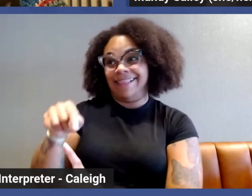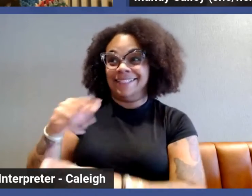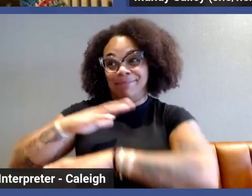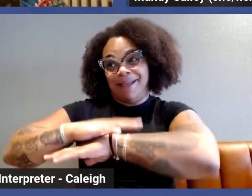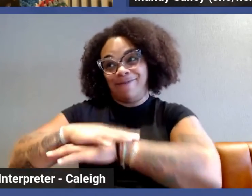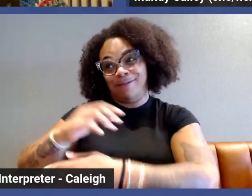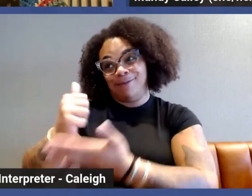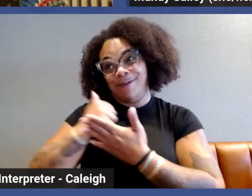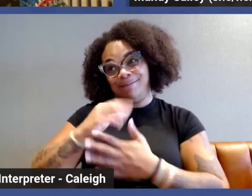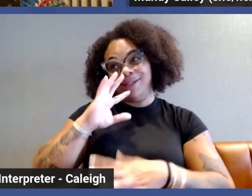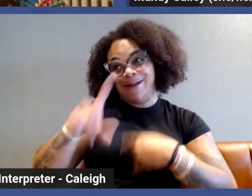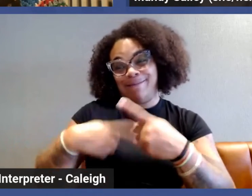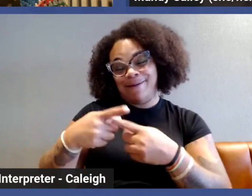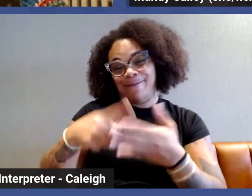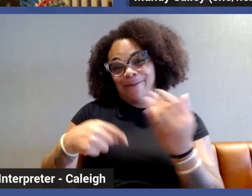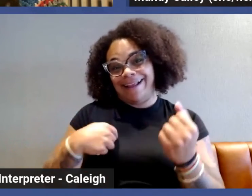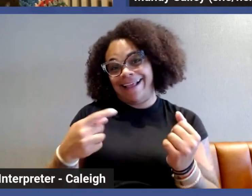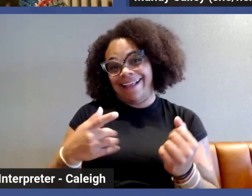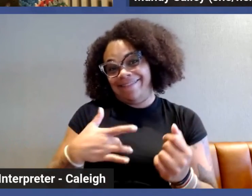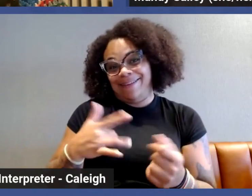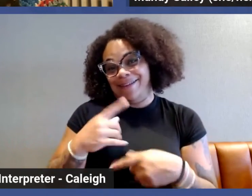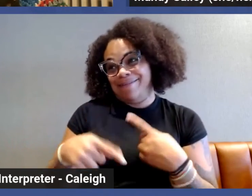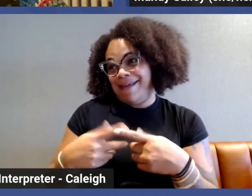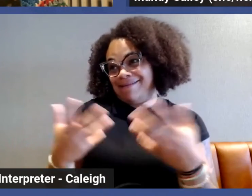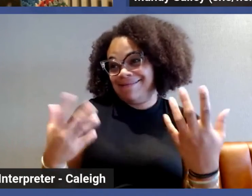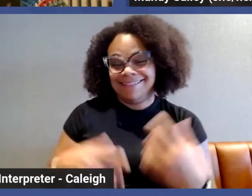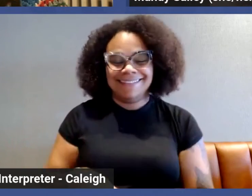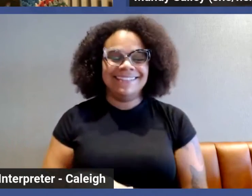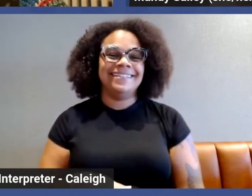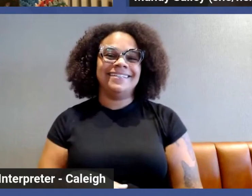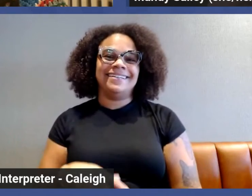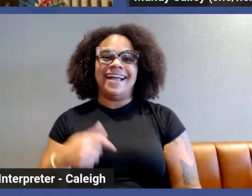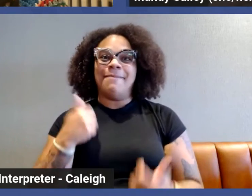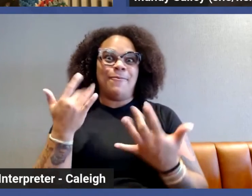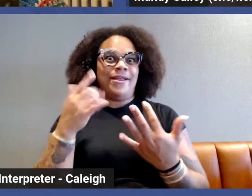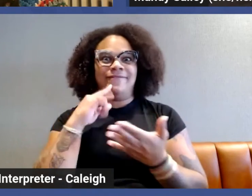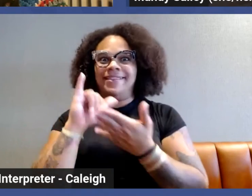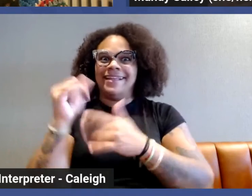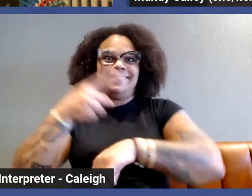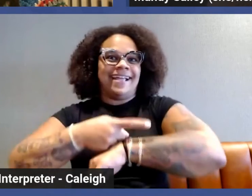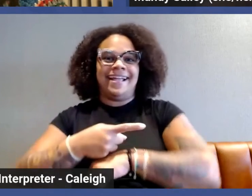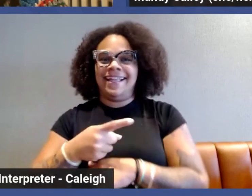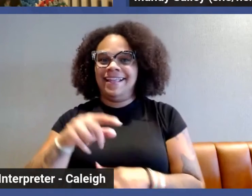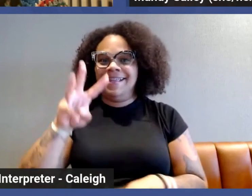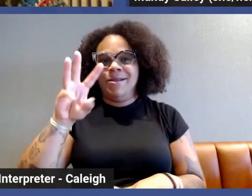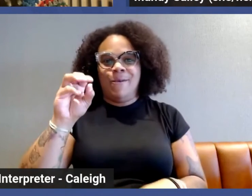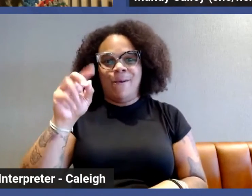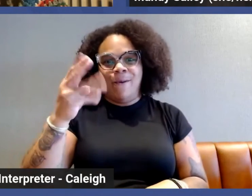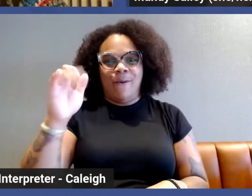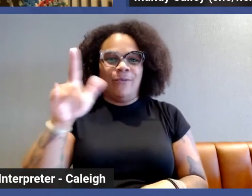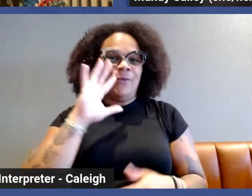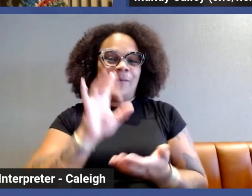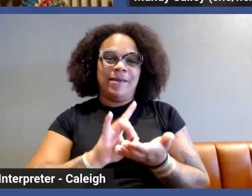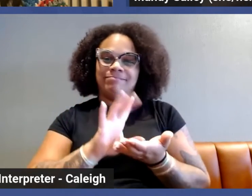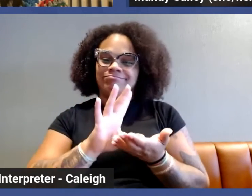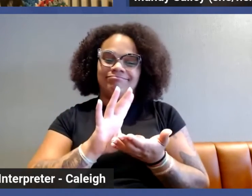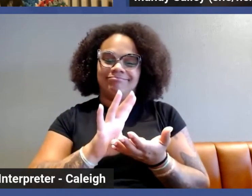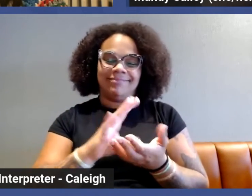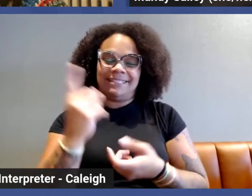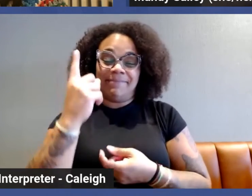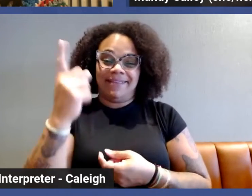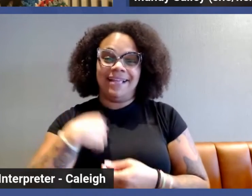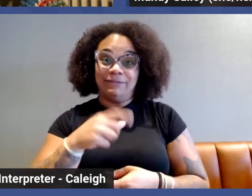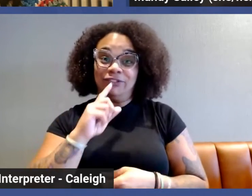like, and I'm just waiting for the day that, Woodhull gets booted off something, because I'm sure